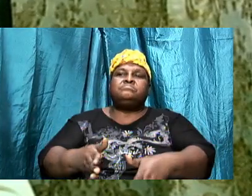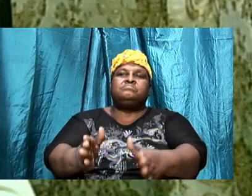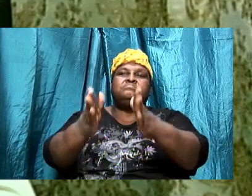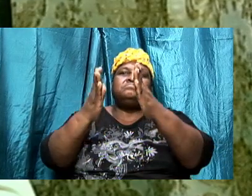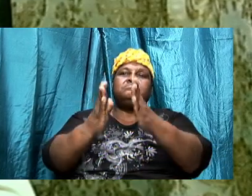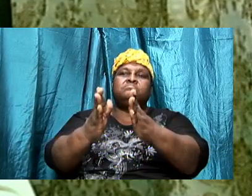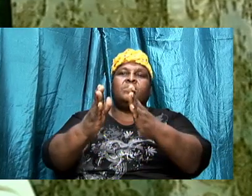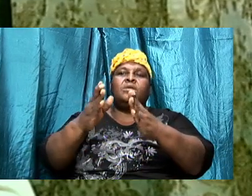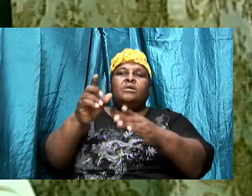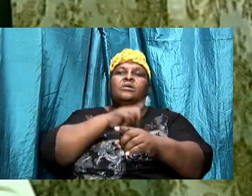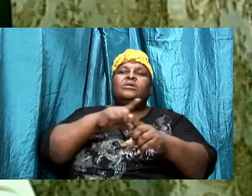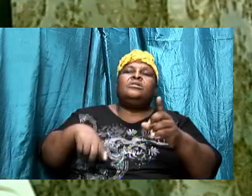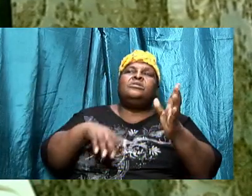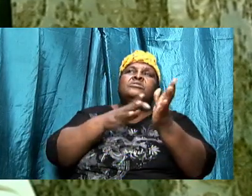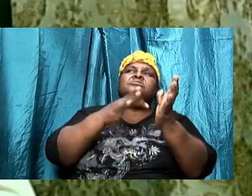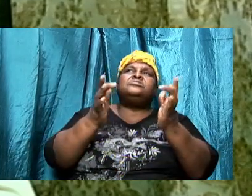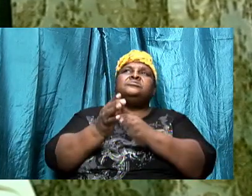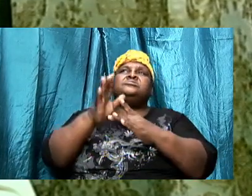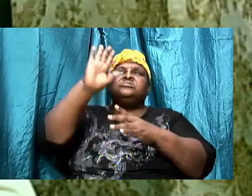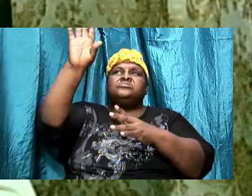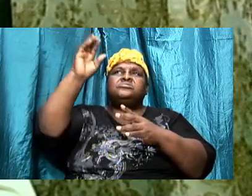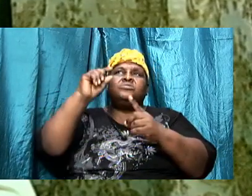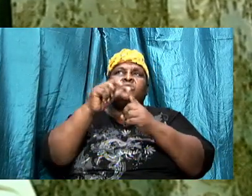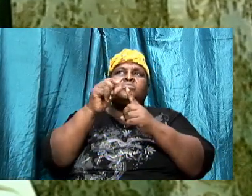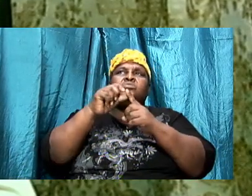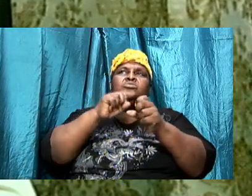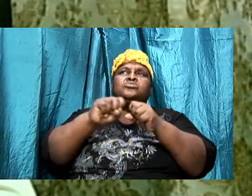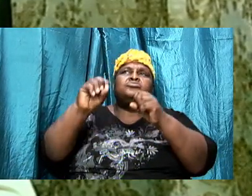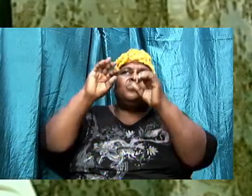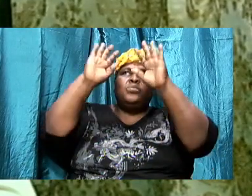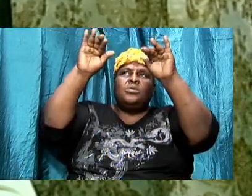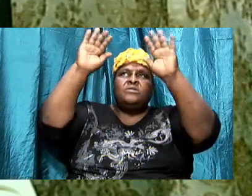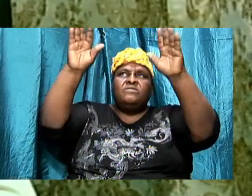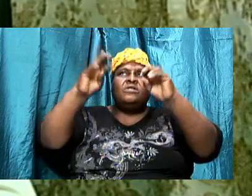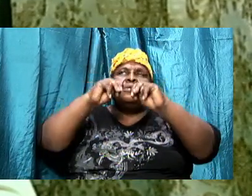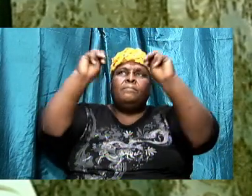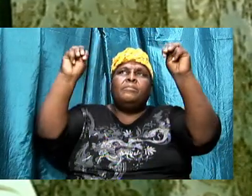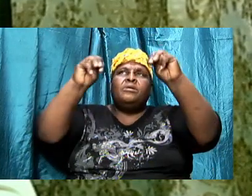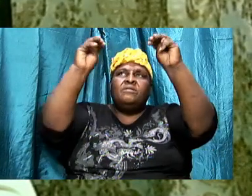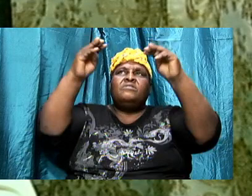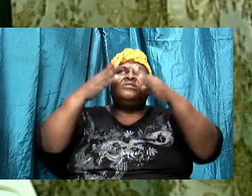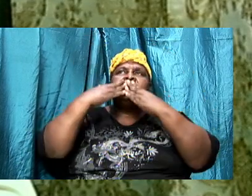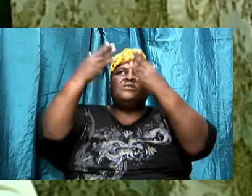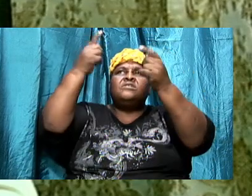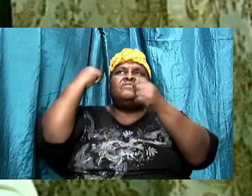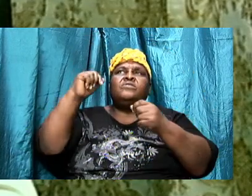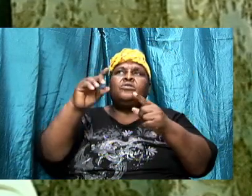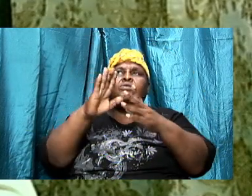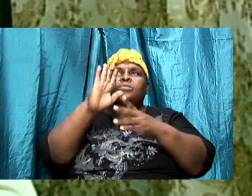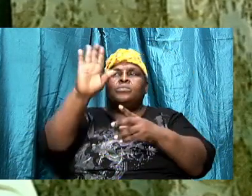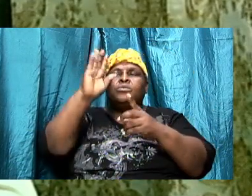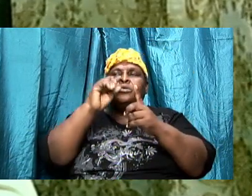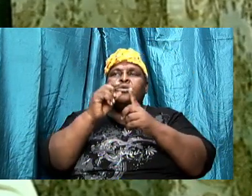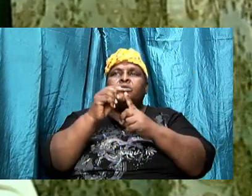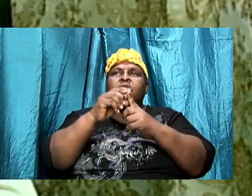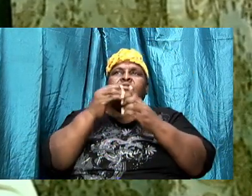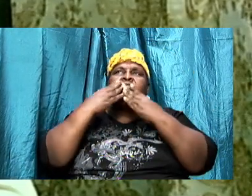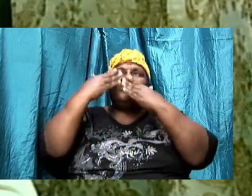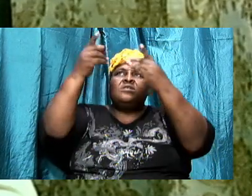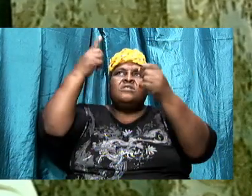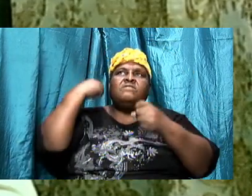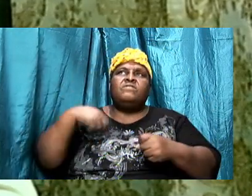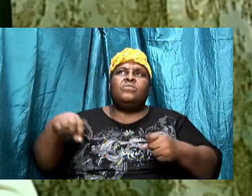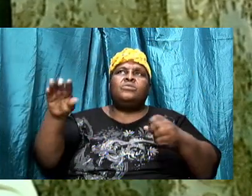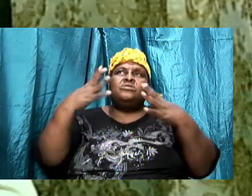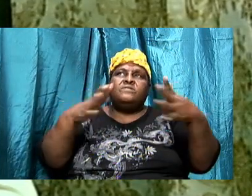path. Lord Jesus, your words are so wonderful. They are marvelous. And we thank you for your words, God. We thank you for what you have